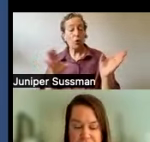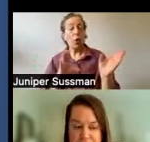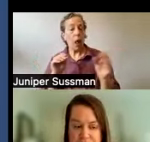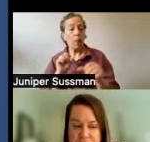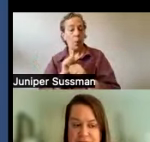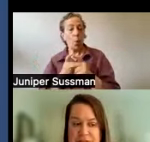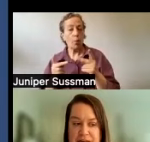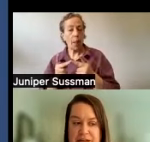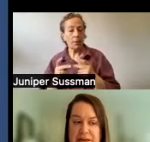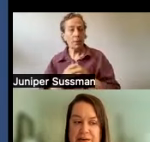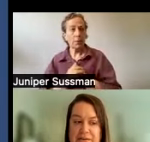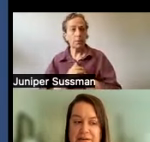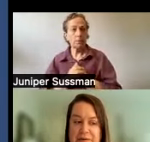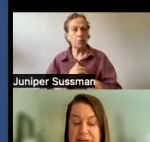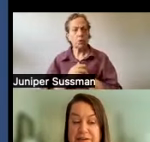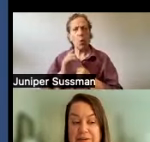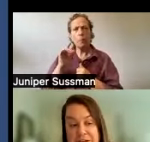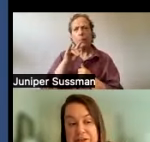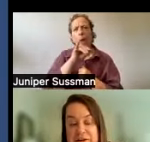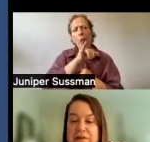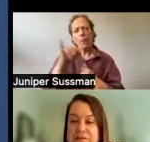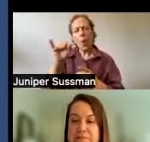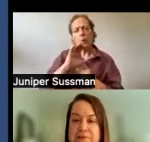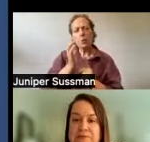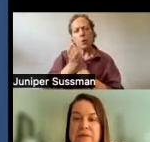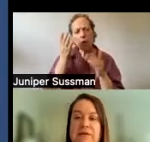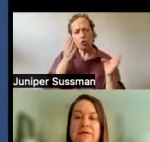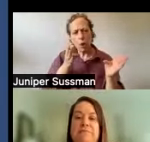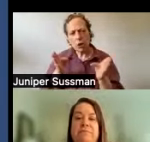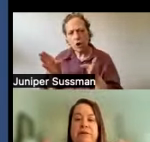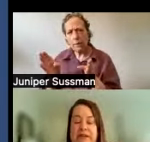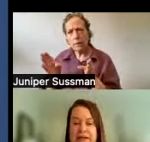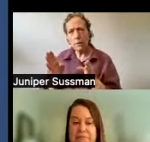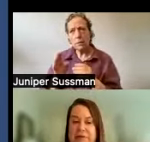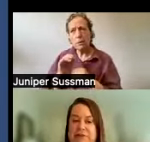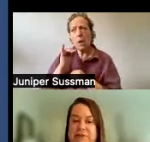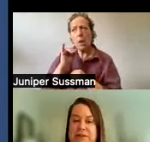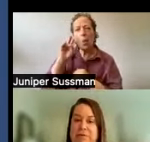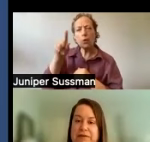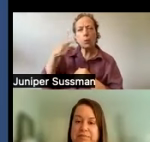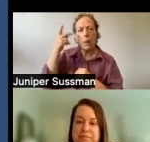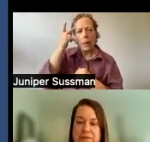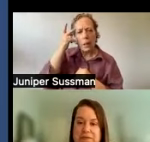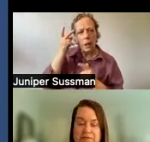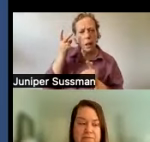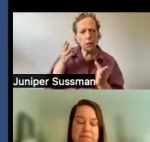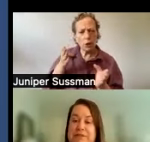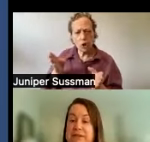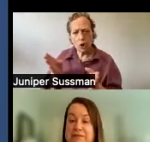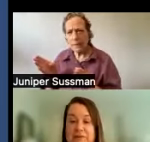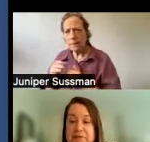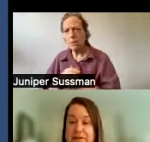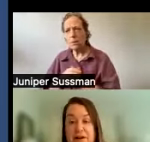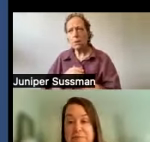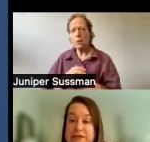wondering if those culture shifts and the political nature of some of those mitigating measures that might be the opposite